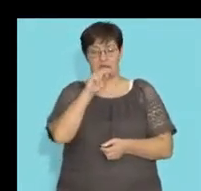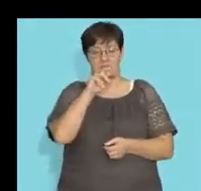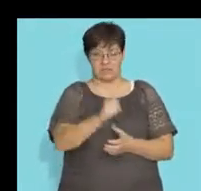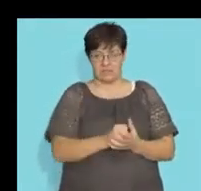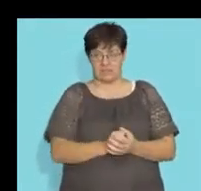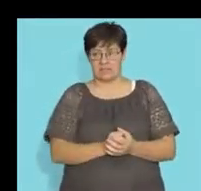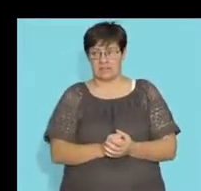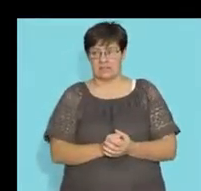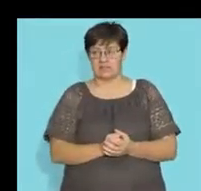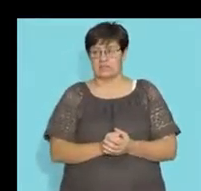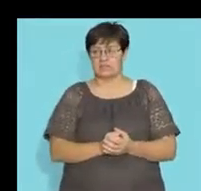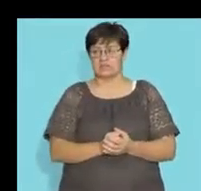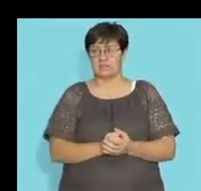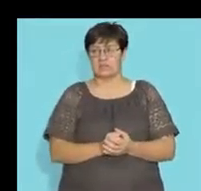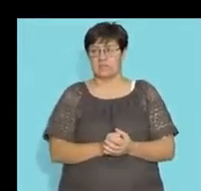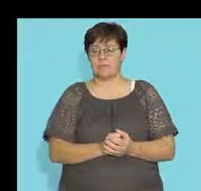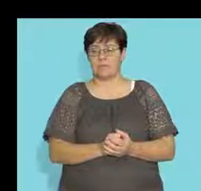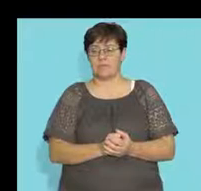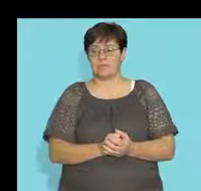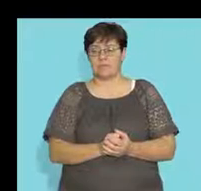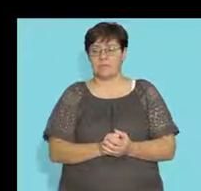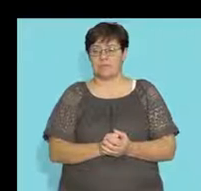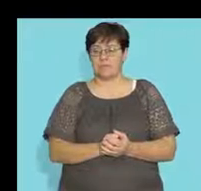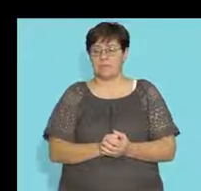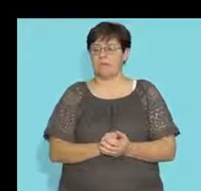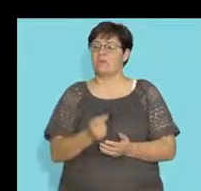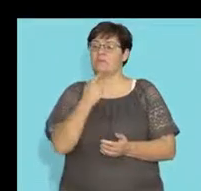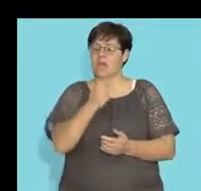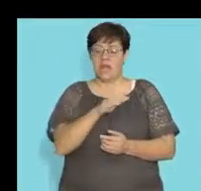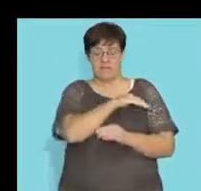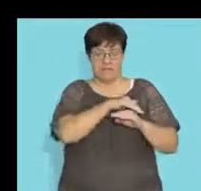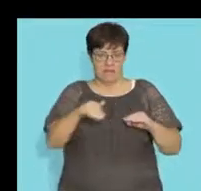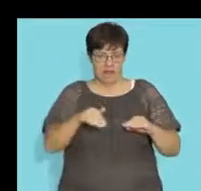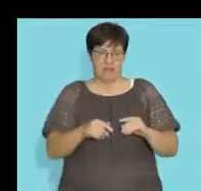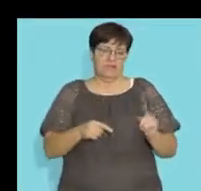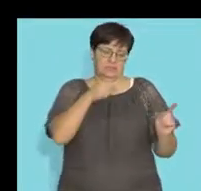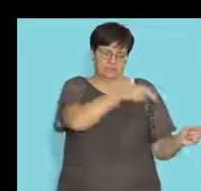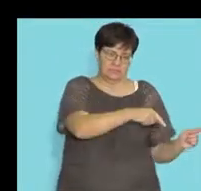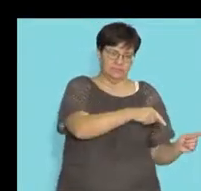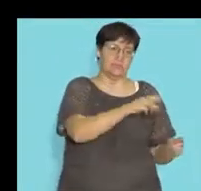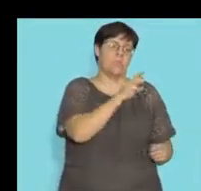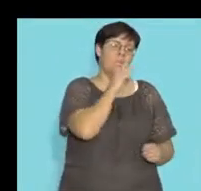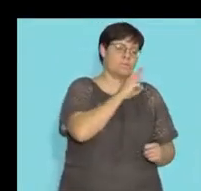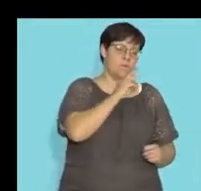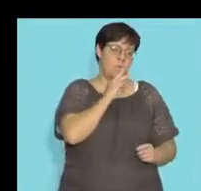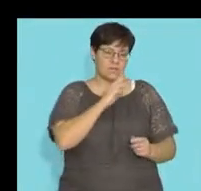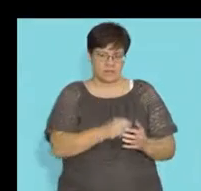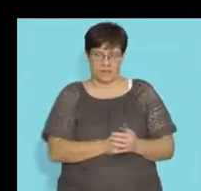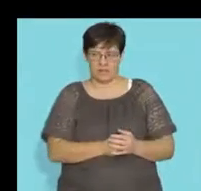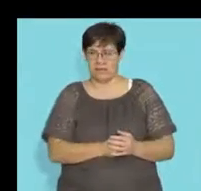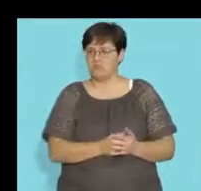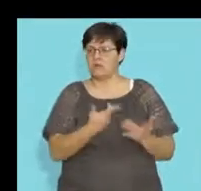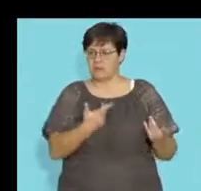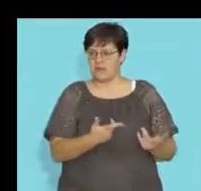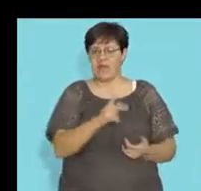product, which is our ions. These are our products in this case. And we will say divided by